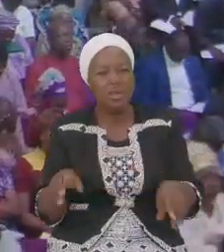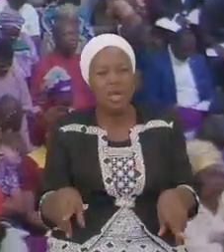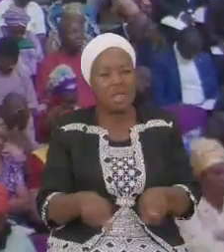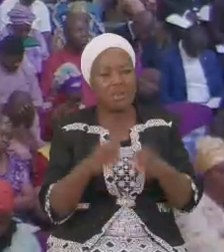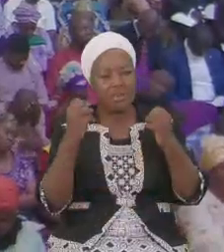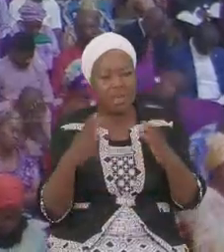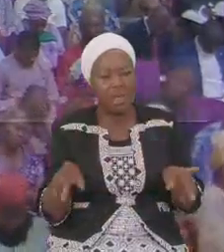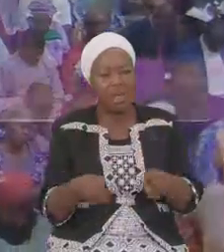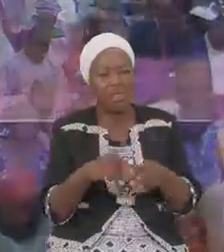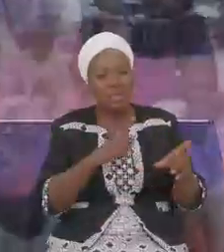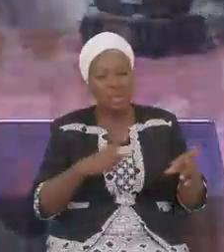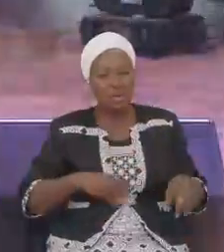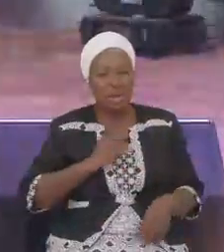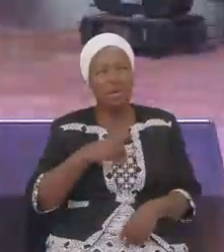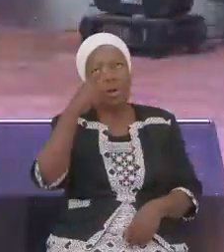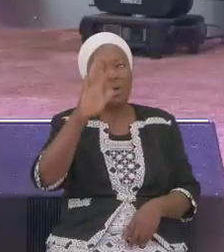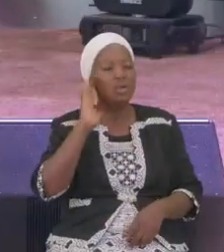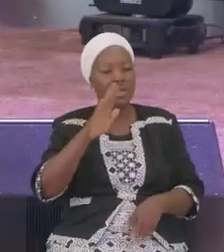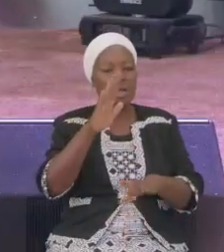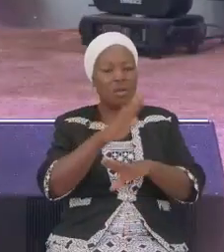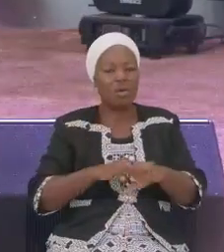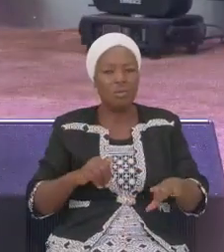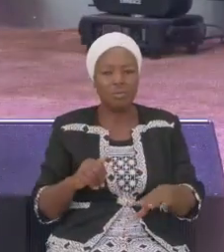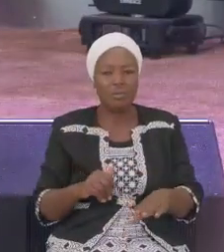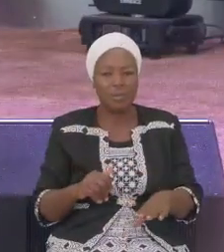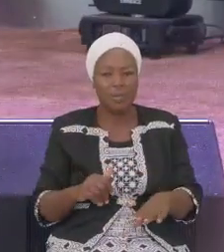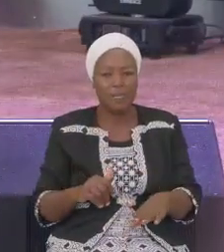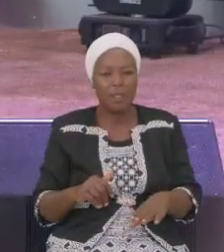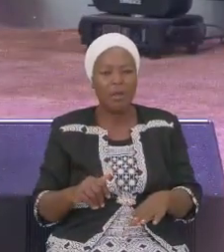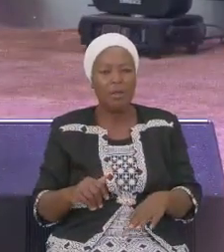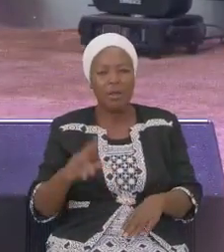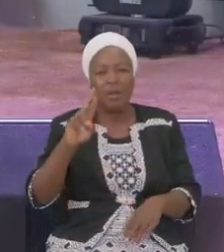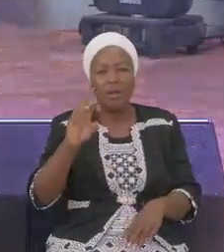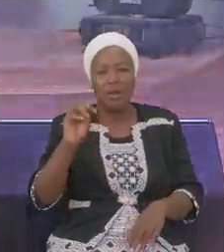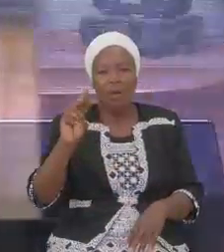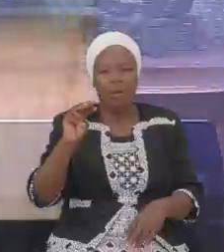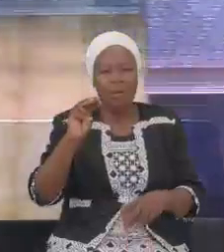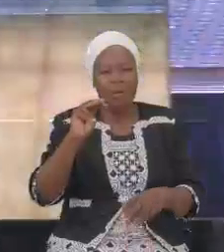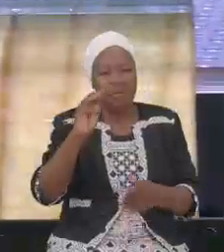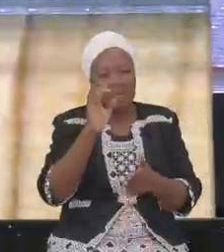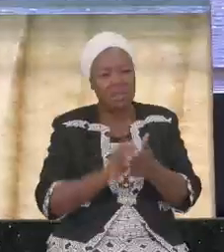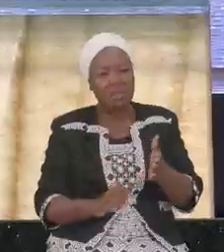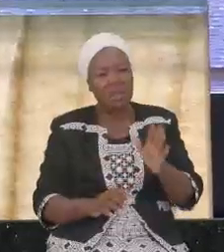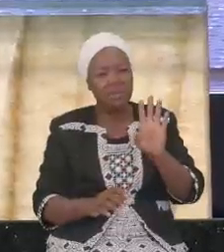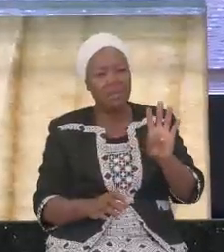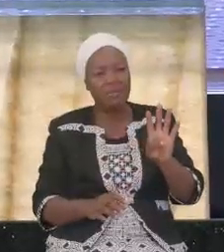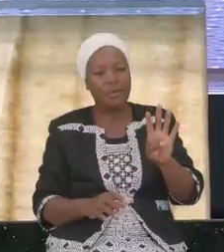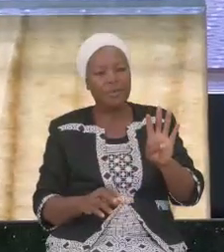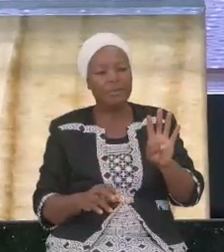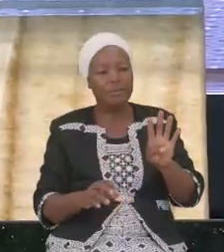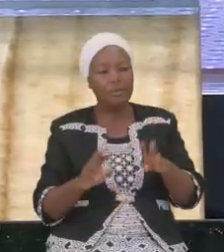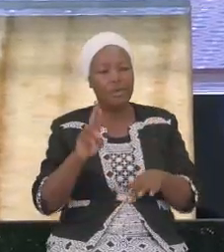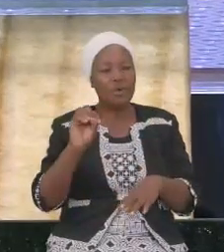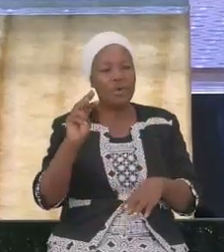the Lord our God shall call. We're looking at Romans chapter 4. In Romans chapter 4, we're